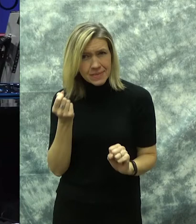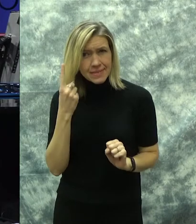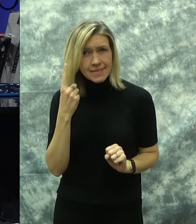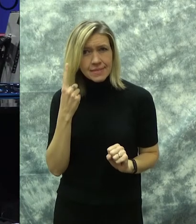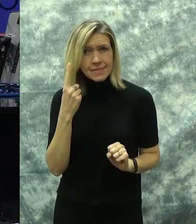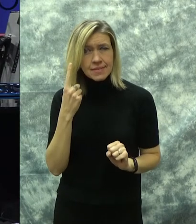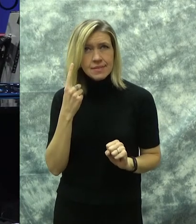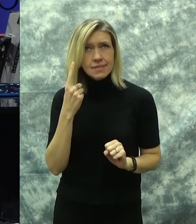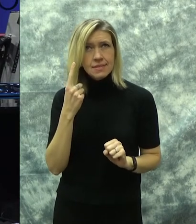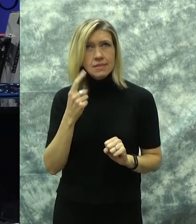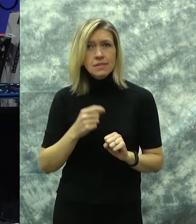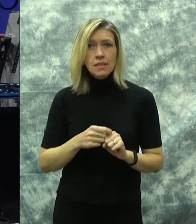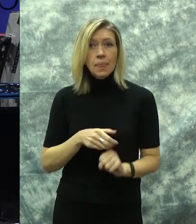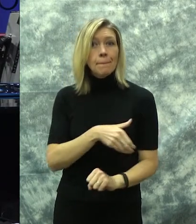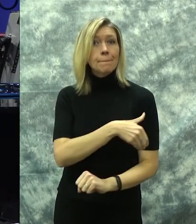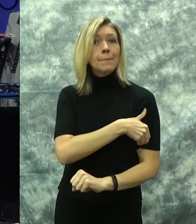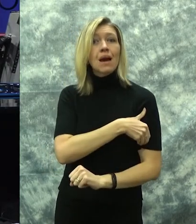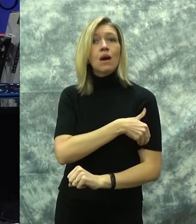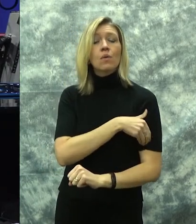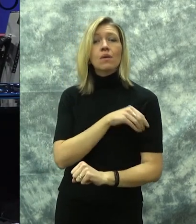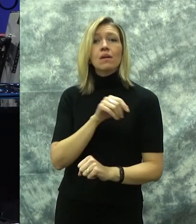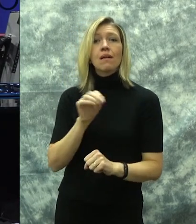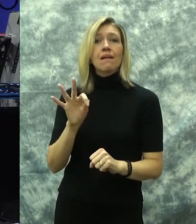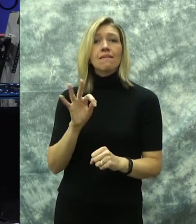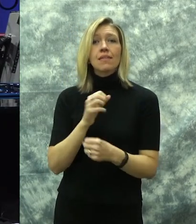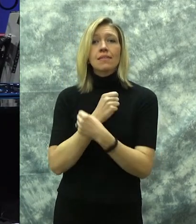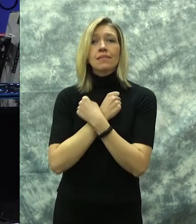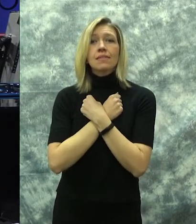It's the power of the love